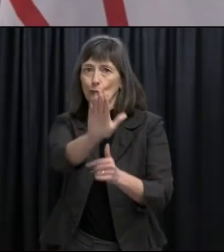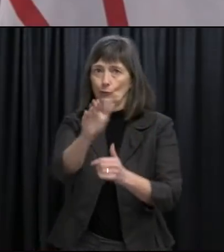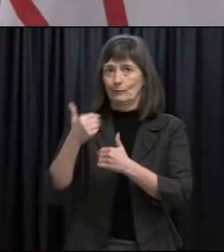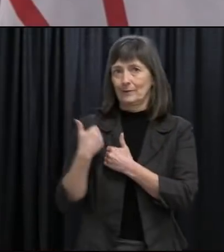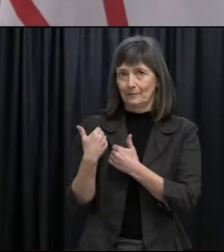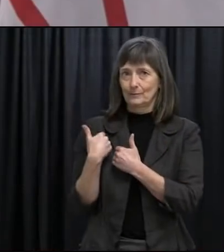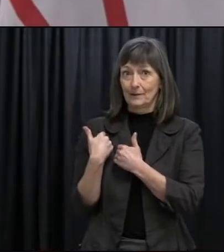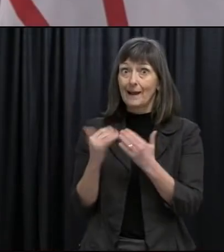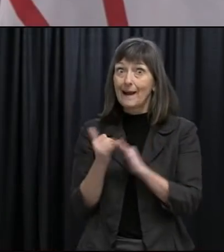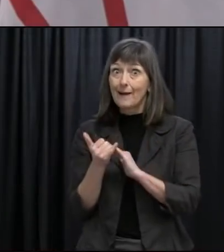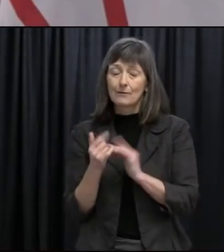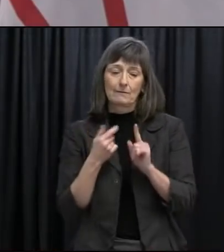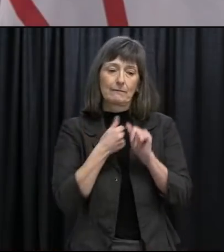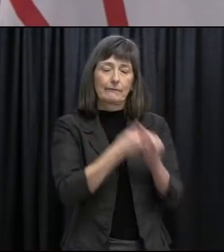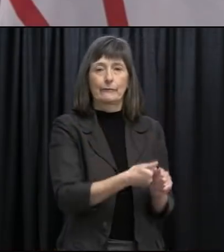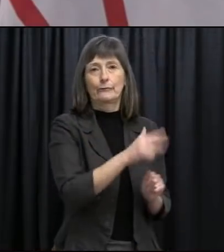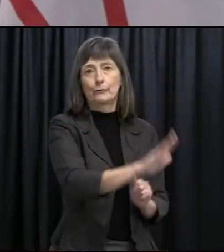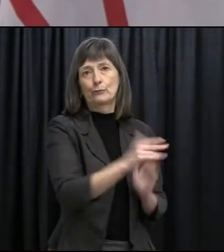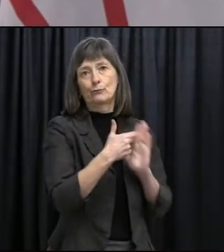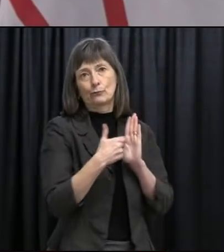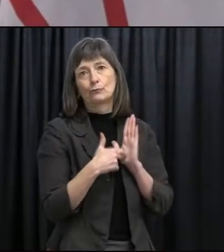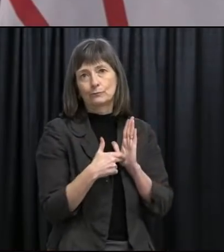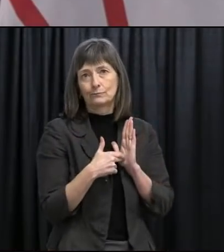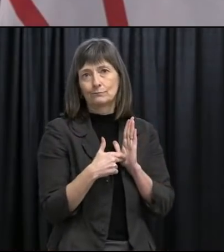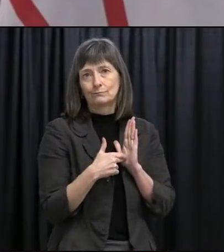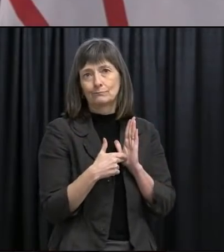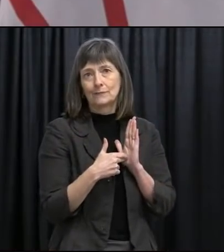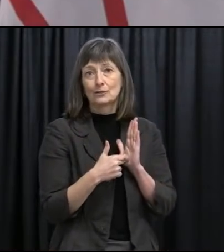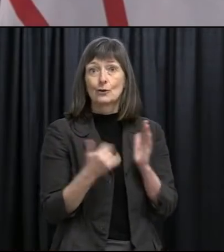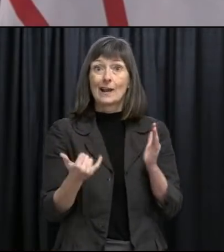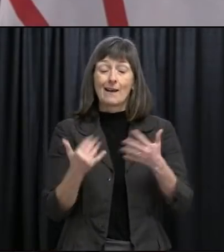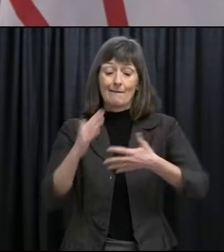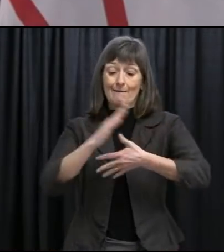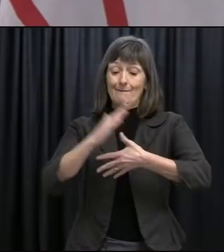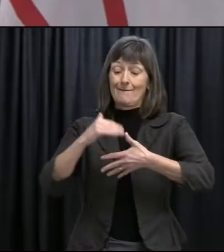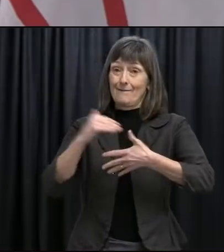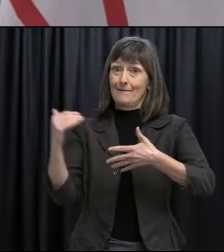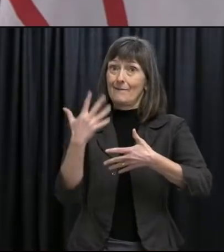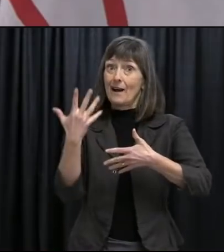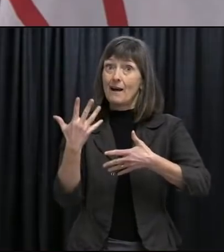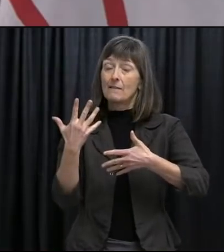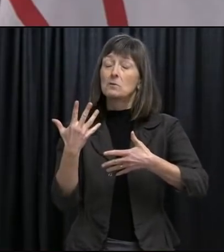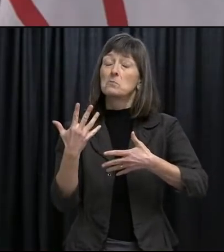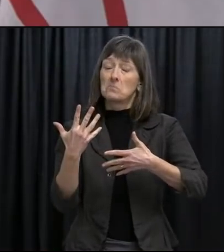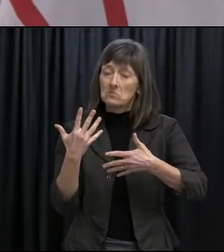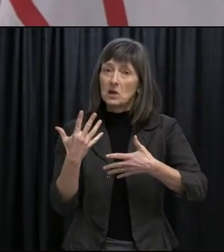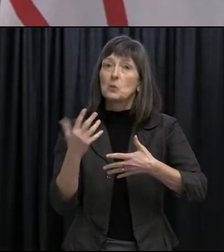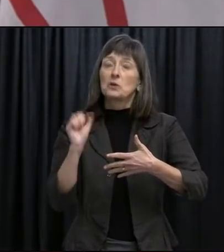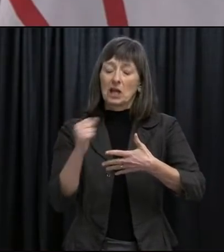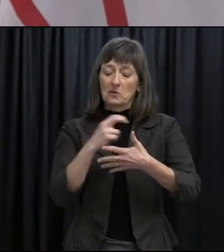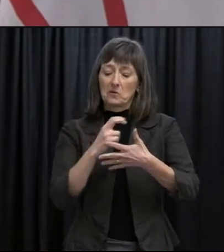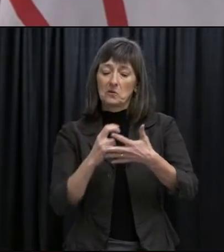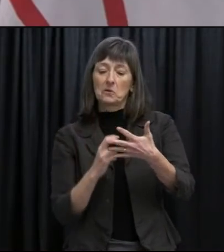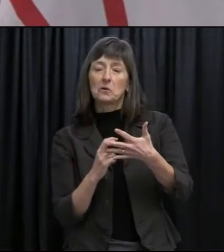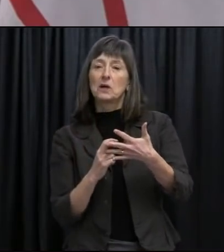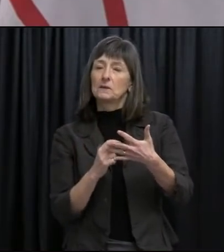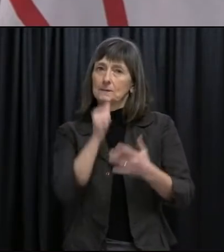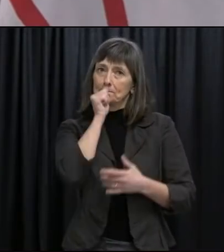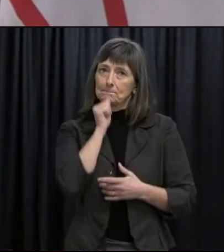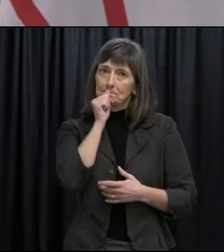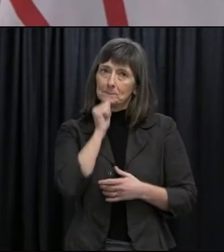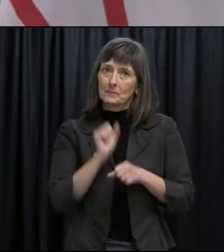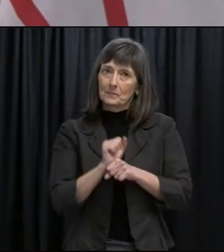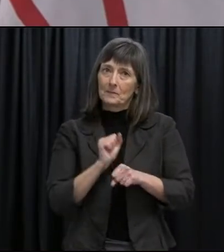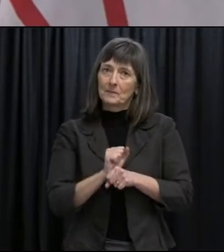the very best way to get us back out of this heightened alert status. Yes, things have changed, but we can't allow